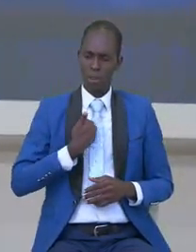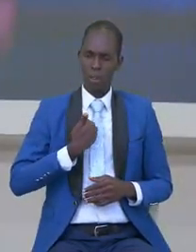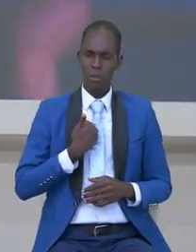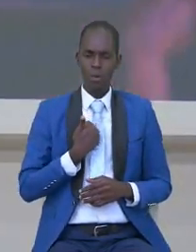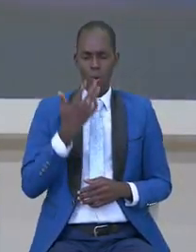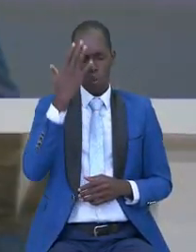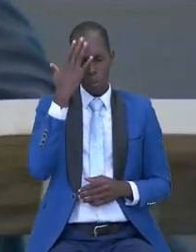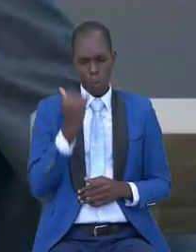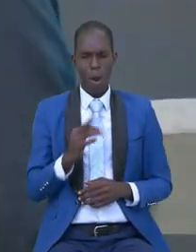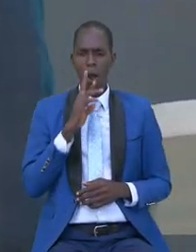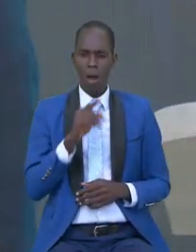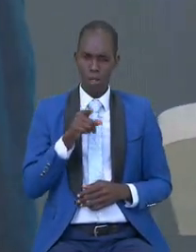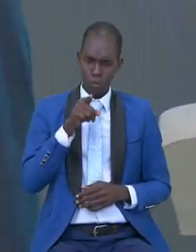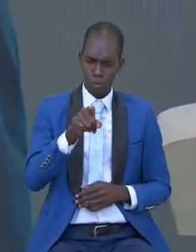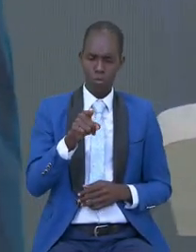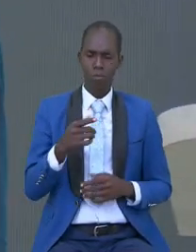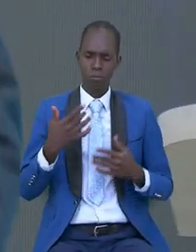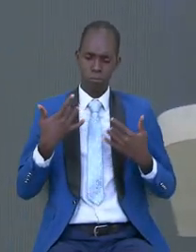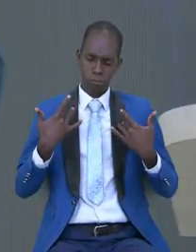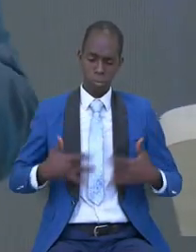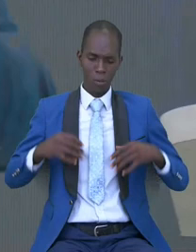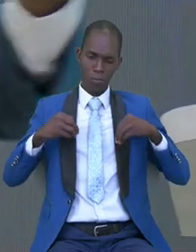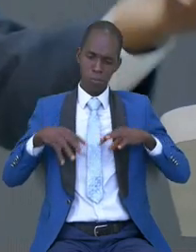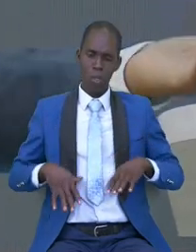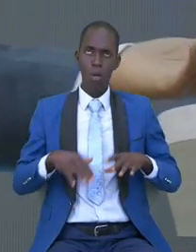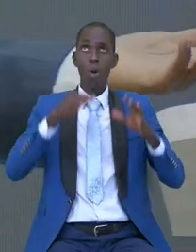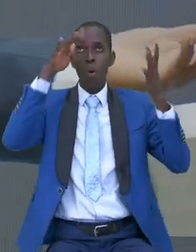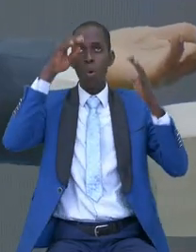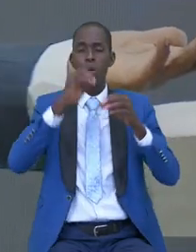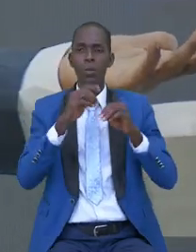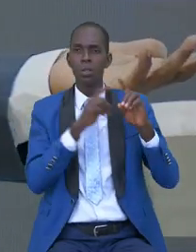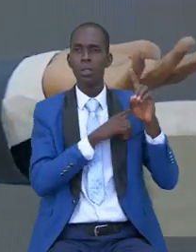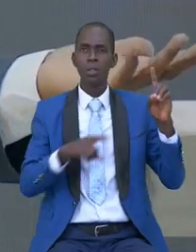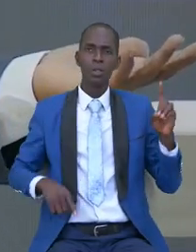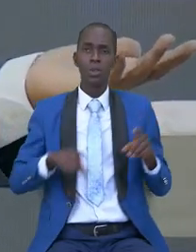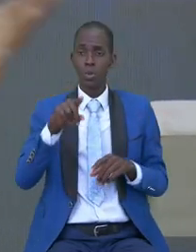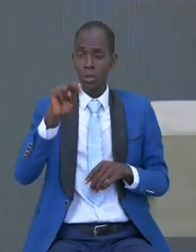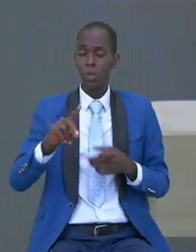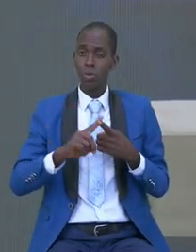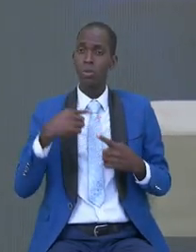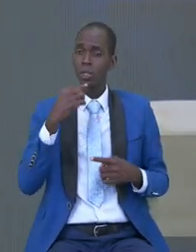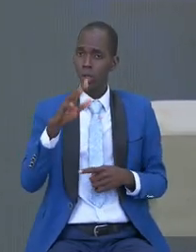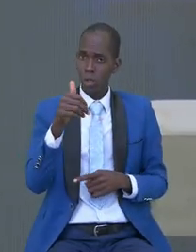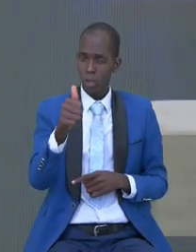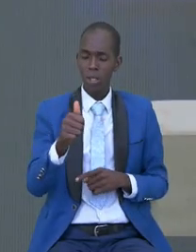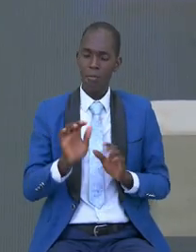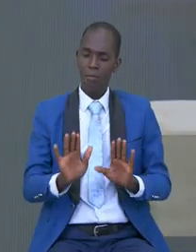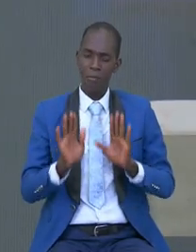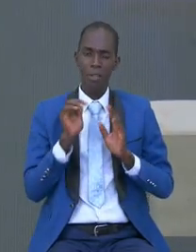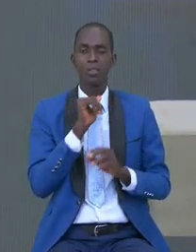cast down? It says, hope in the Lord. There are times you need to tell yourself, fear